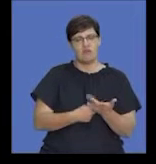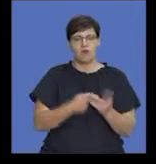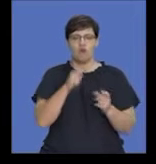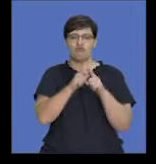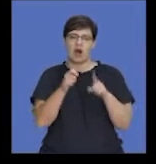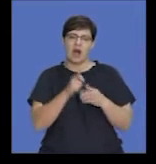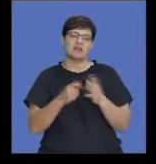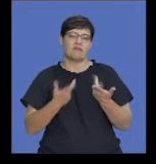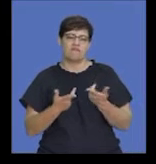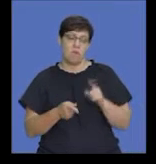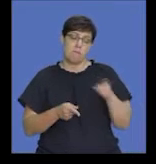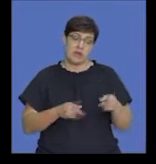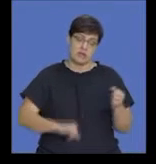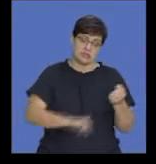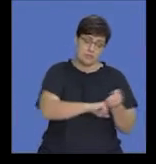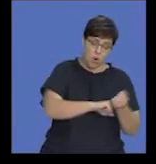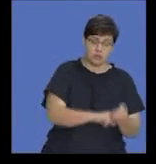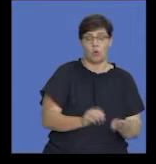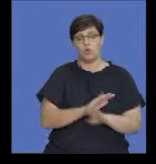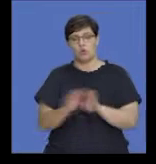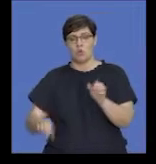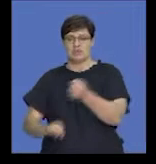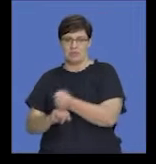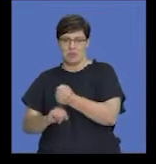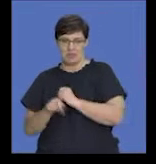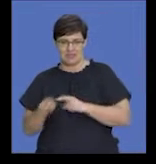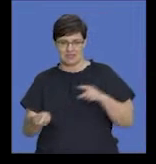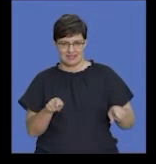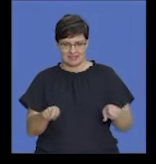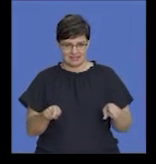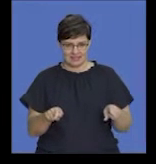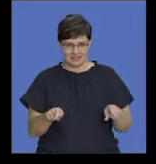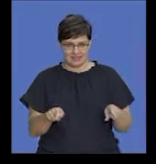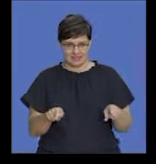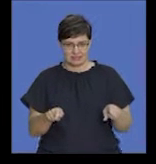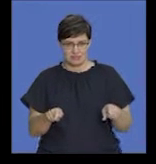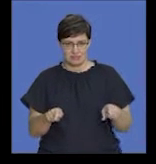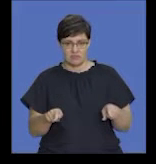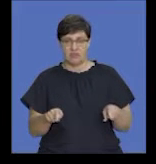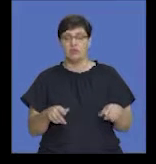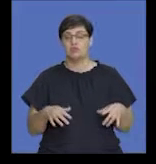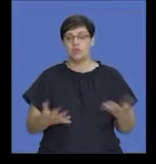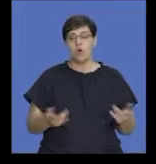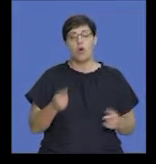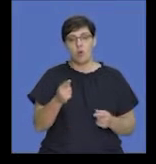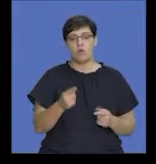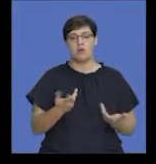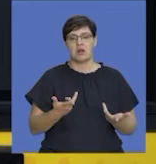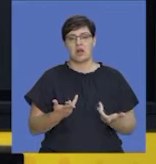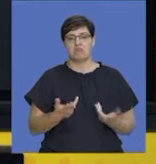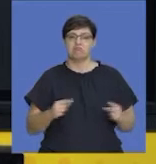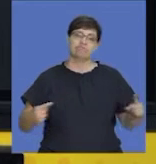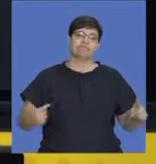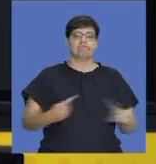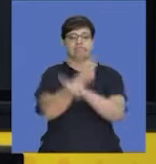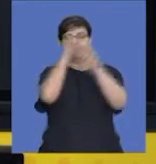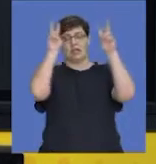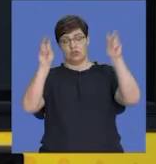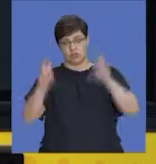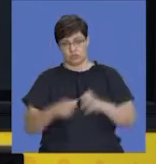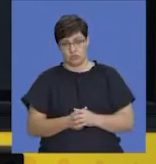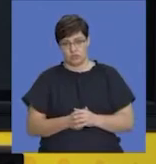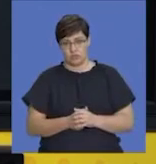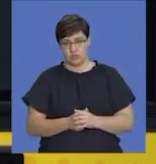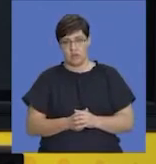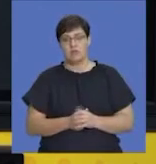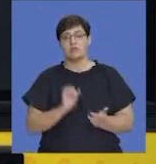argued for or against a topic. Okay, so the discussive essay could be a very controversial issue, that could be a topic